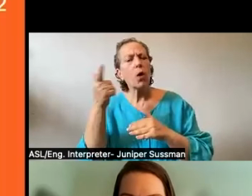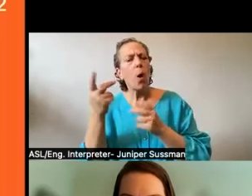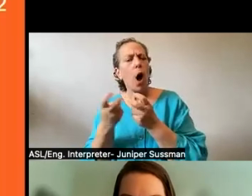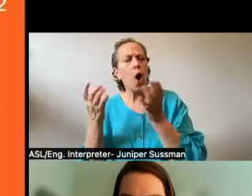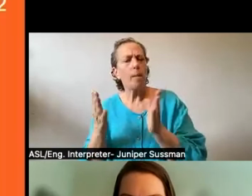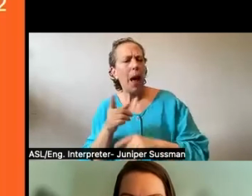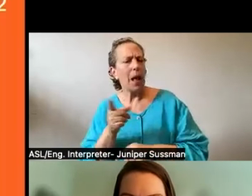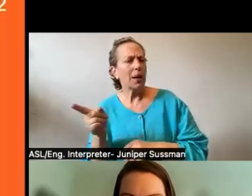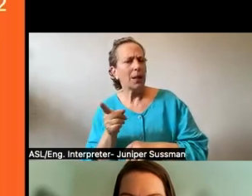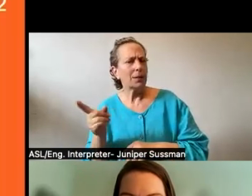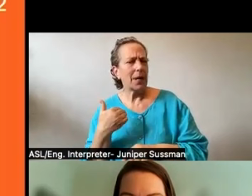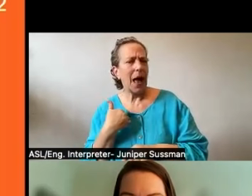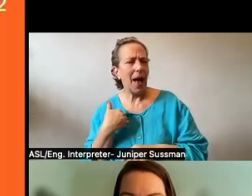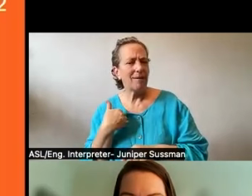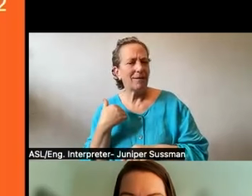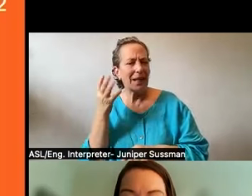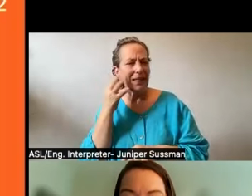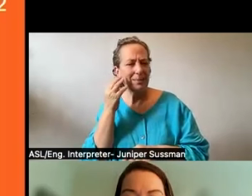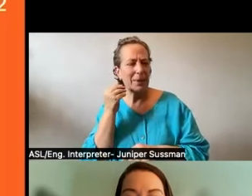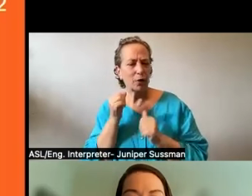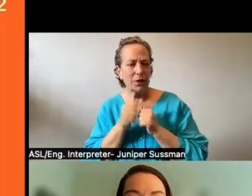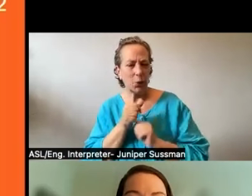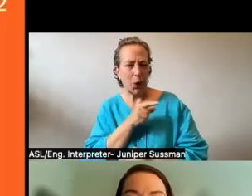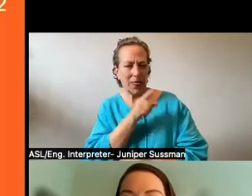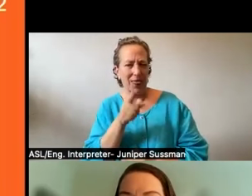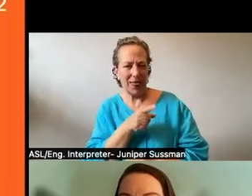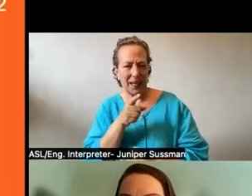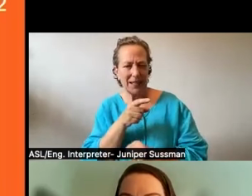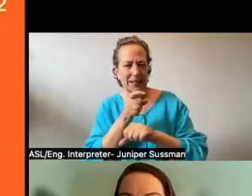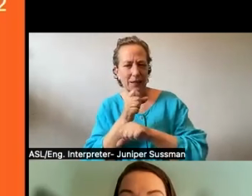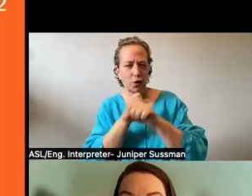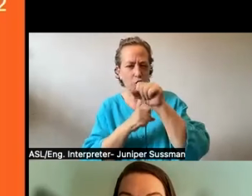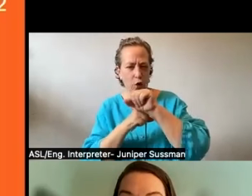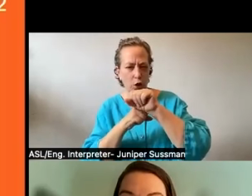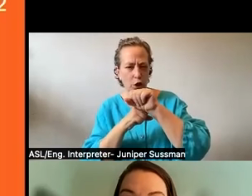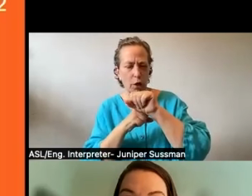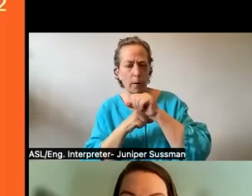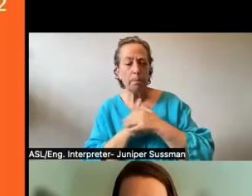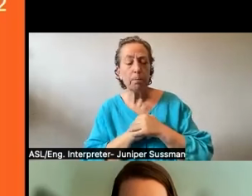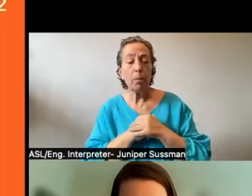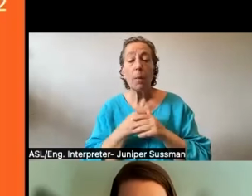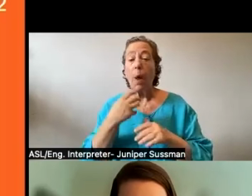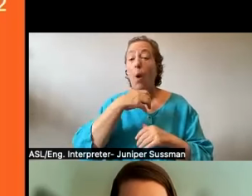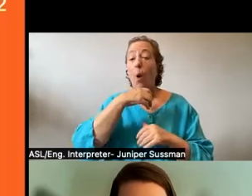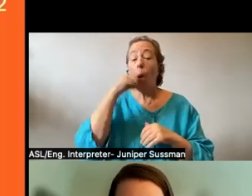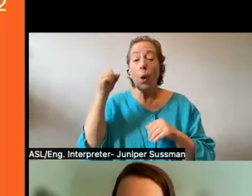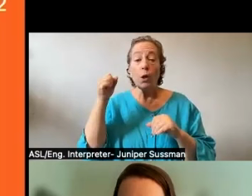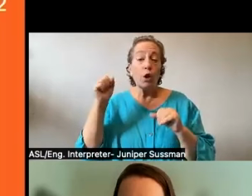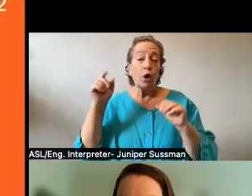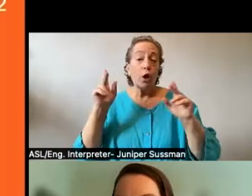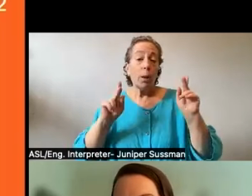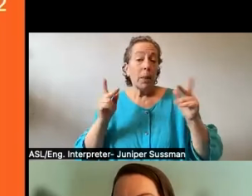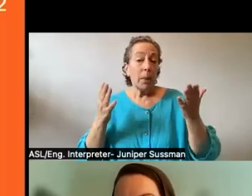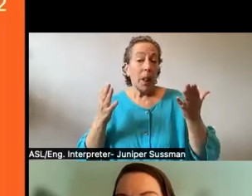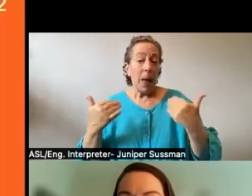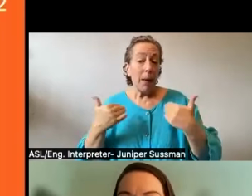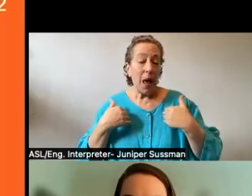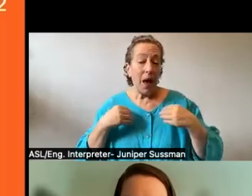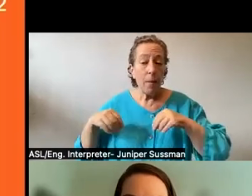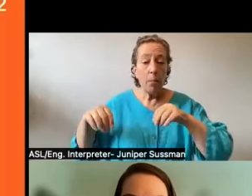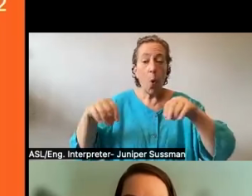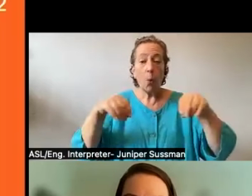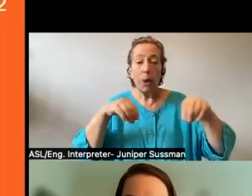on some of these structures, but a lot of older folks have some mobility or hearing